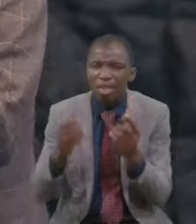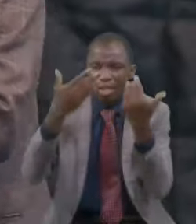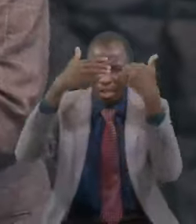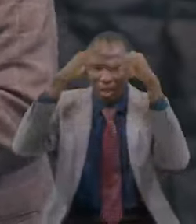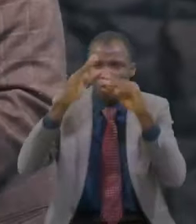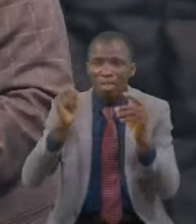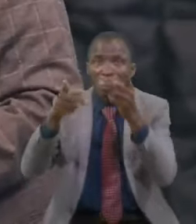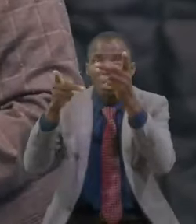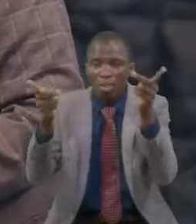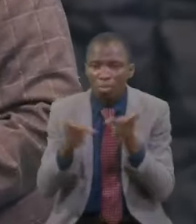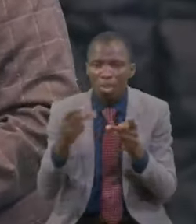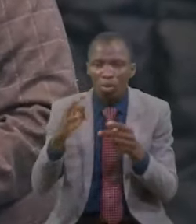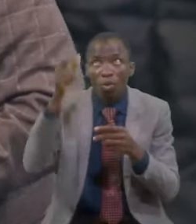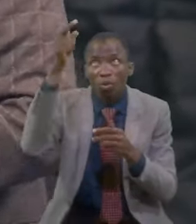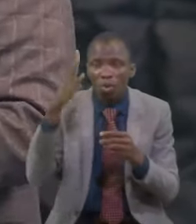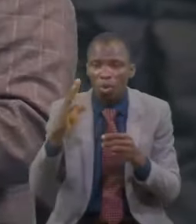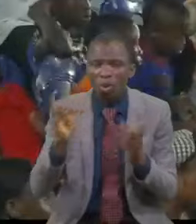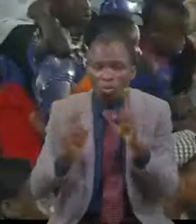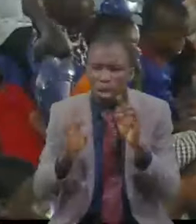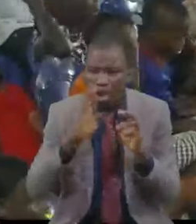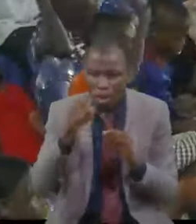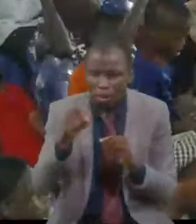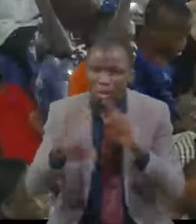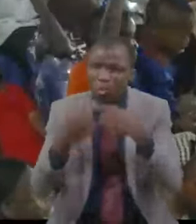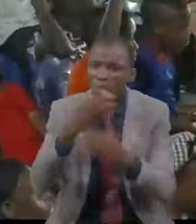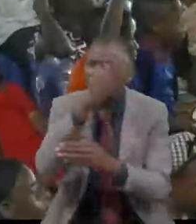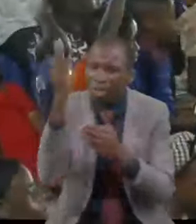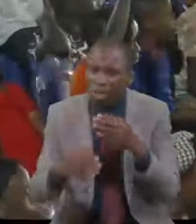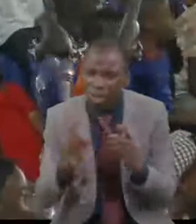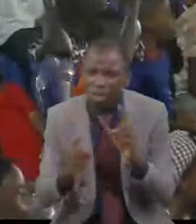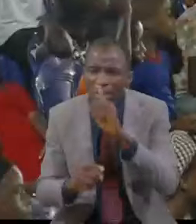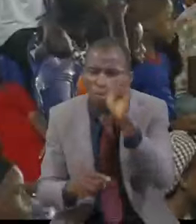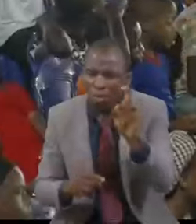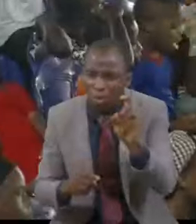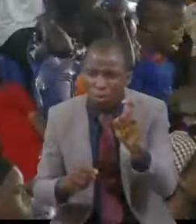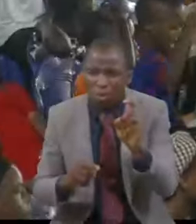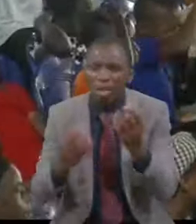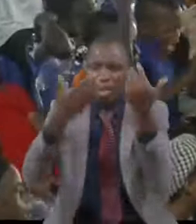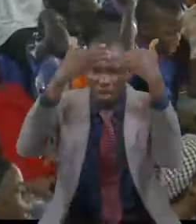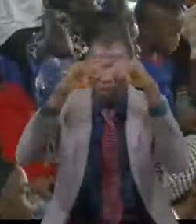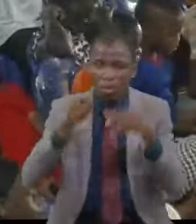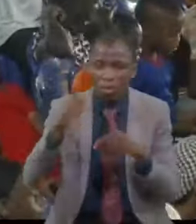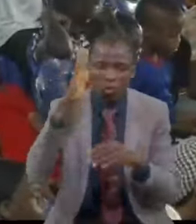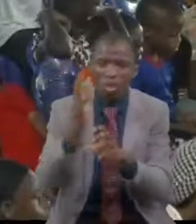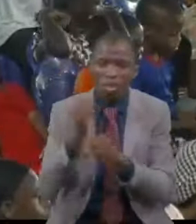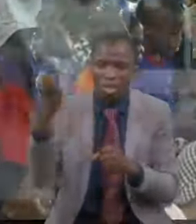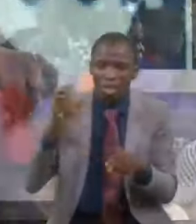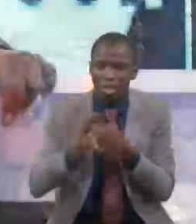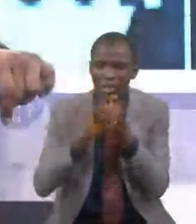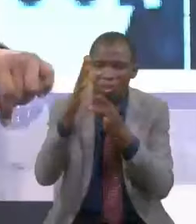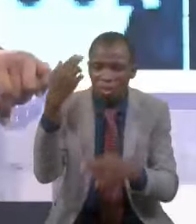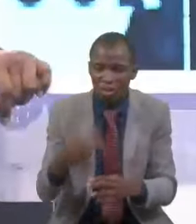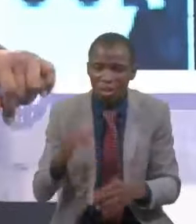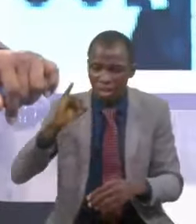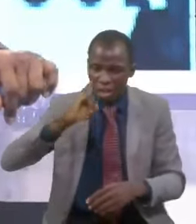of God. Where are you going finally? You will get there. I will get